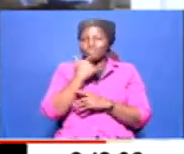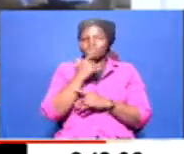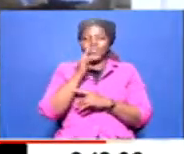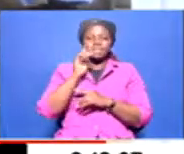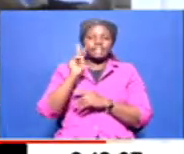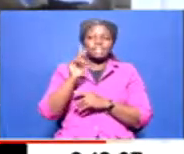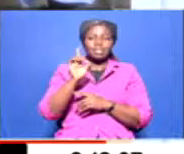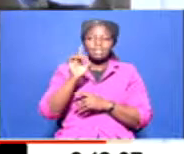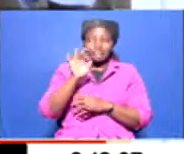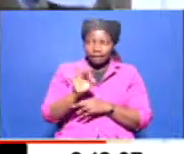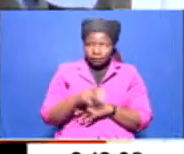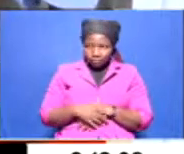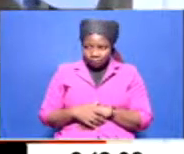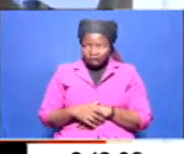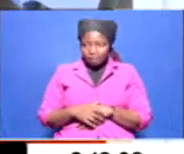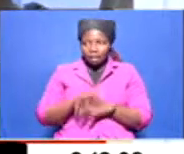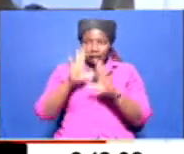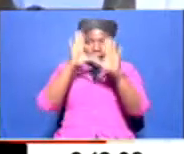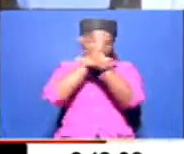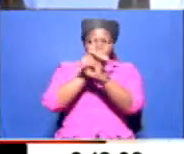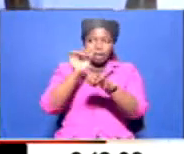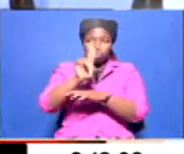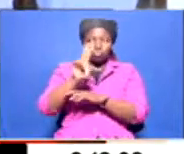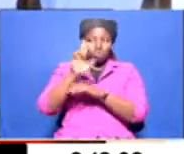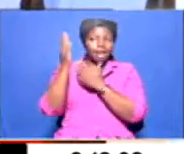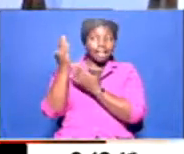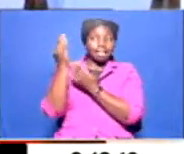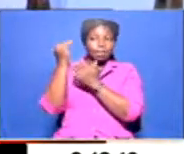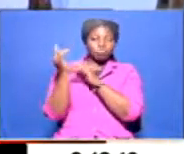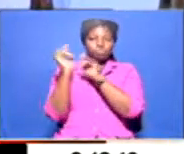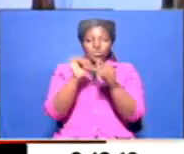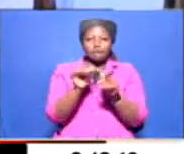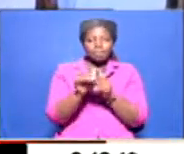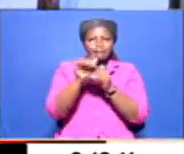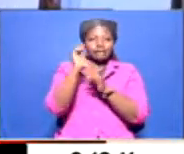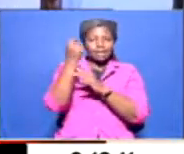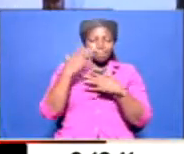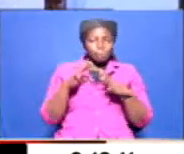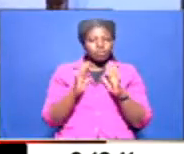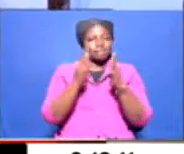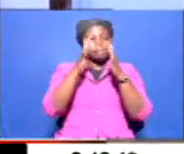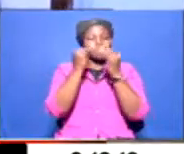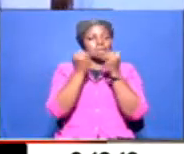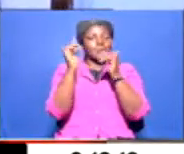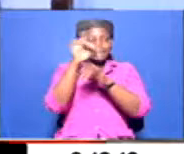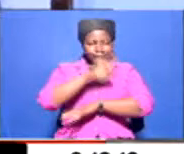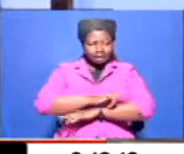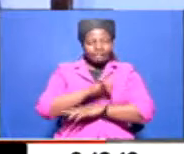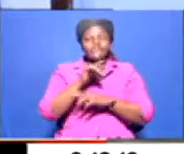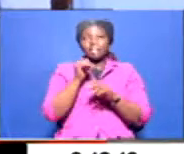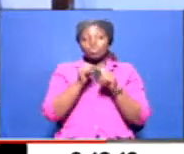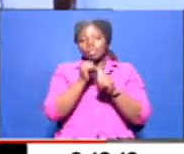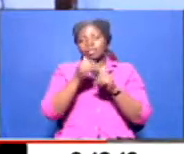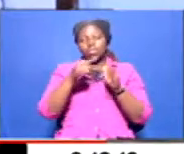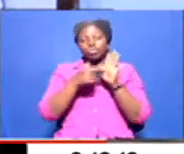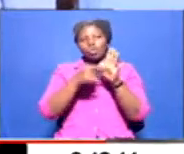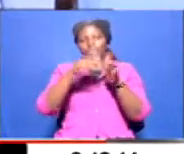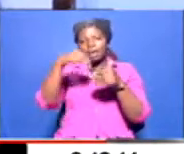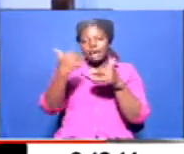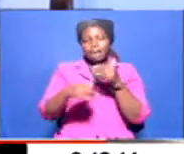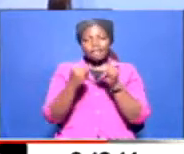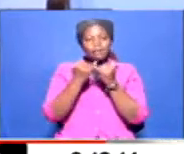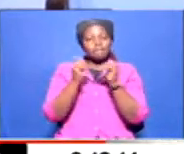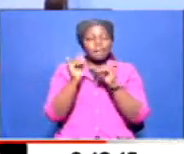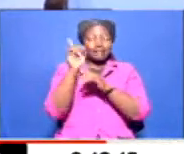President Uhuru Kenyatta, who is expected to lead Kenyans in marking this year's Madaraka Day celebrations, which marks the end of the Madaraka Day